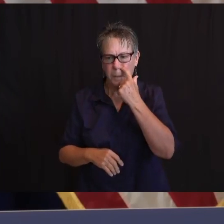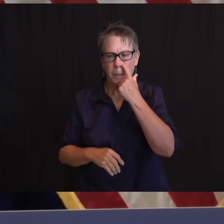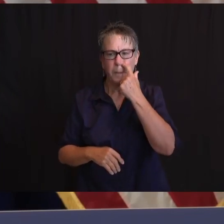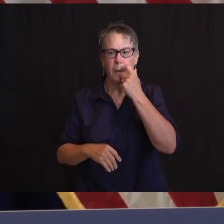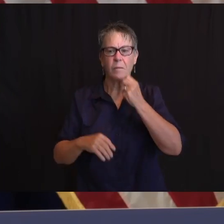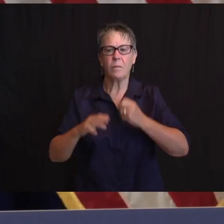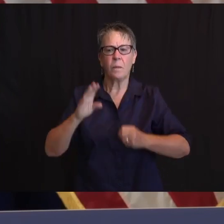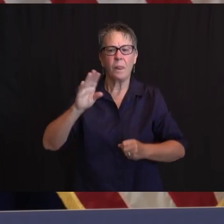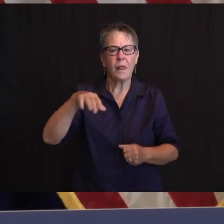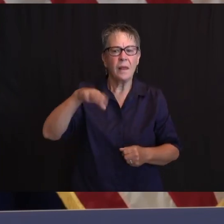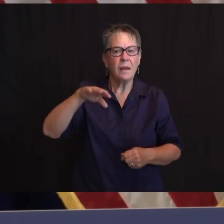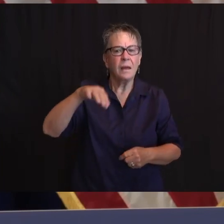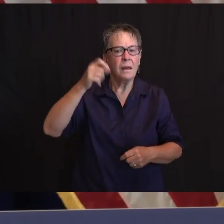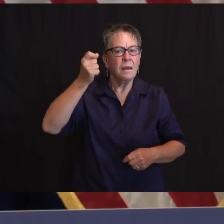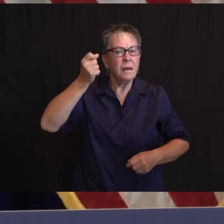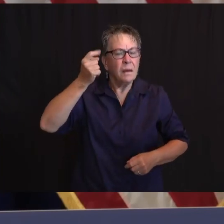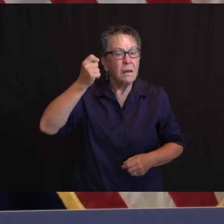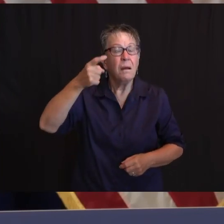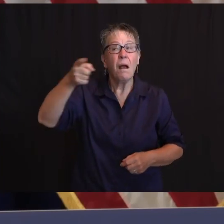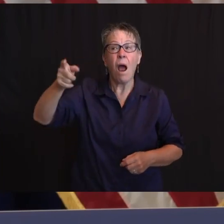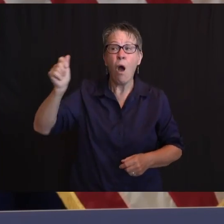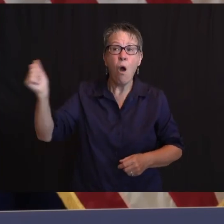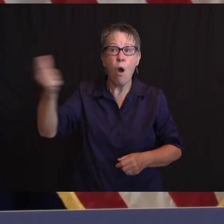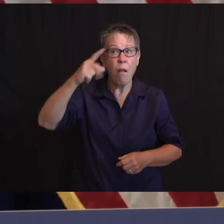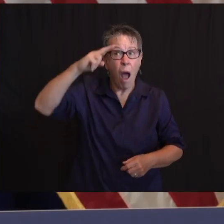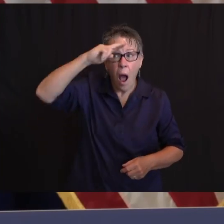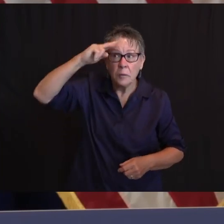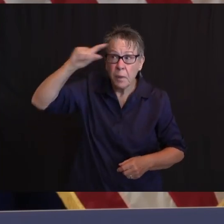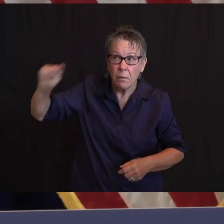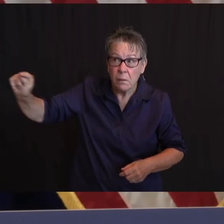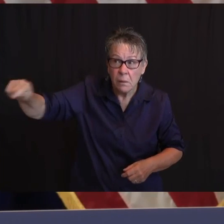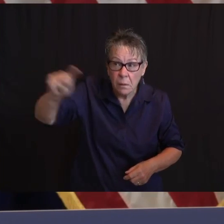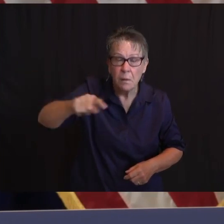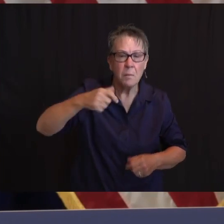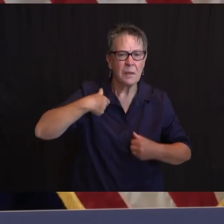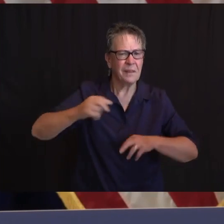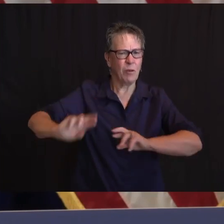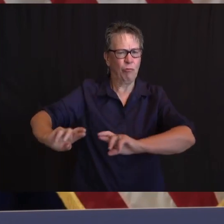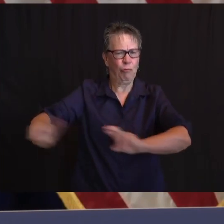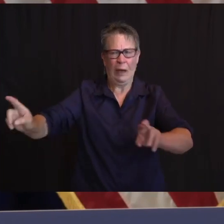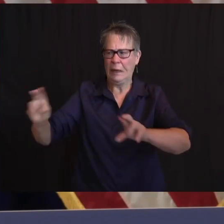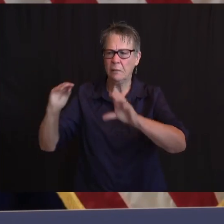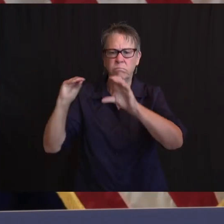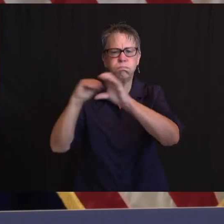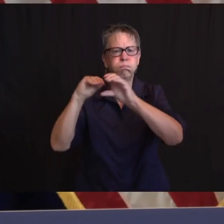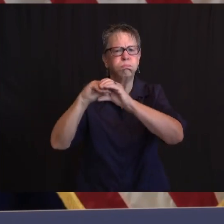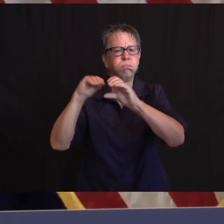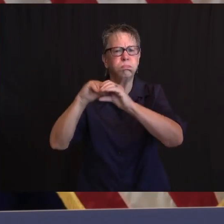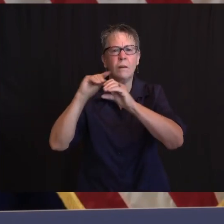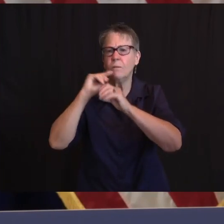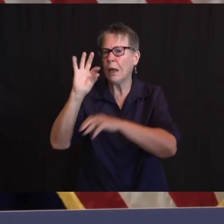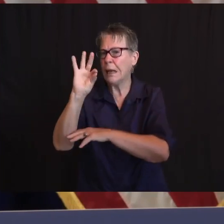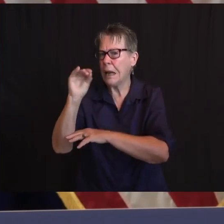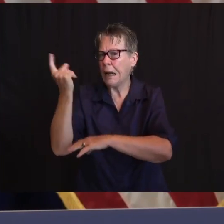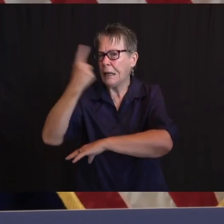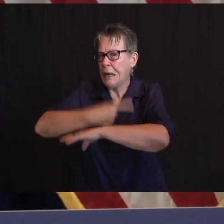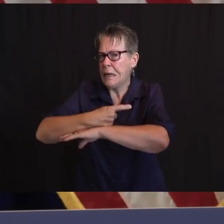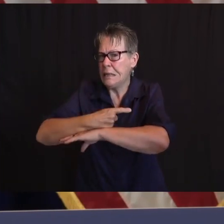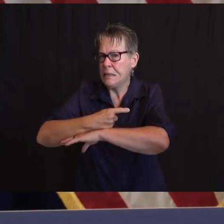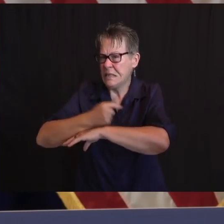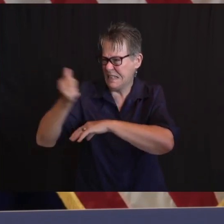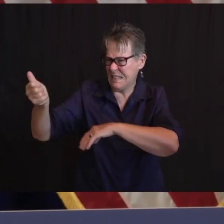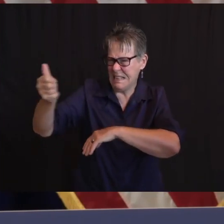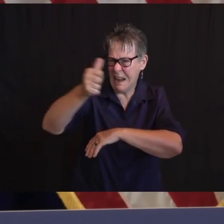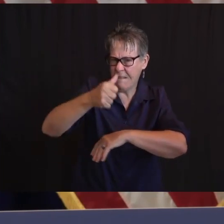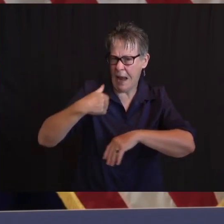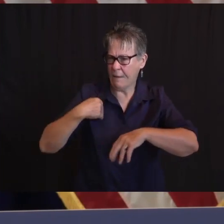care facilities will be required to have 30 to 60 days, depending on the size of their facility or a system in which they operate. The state